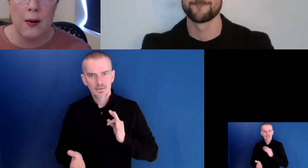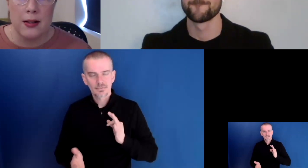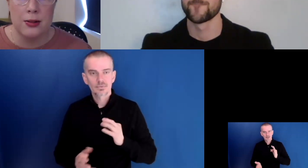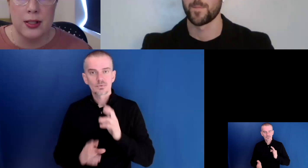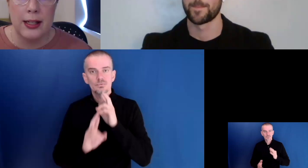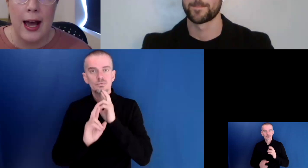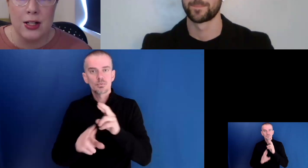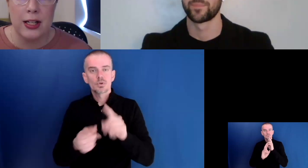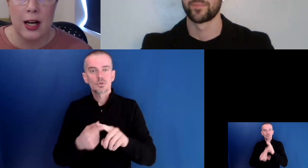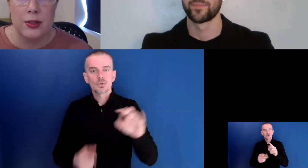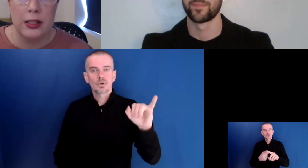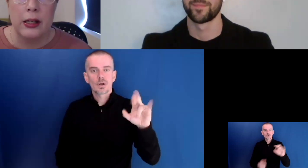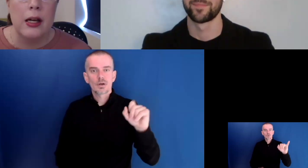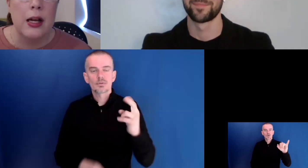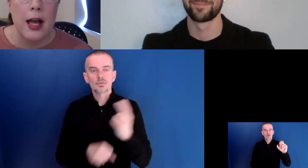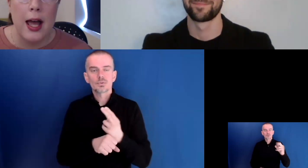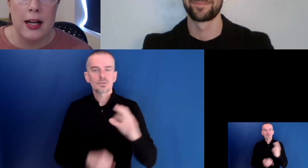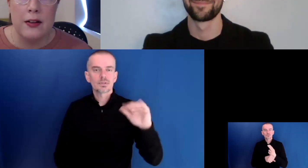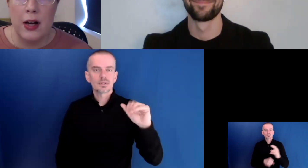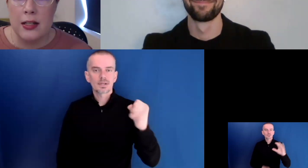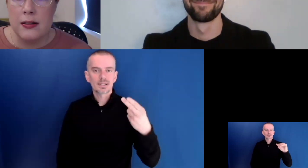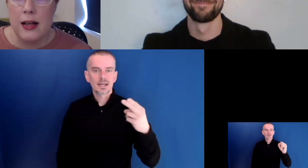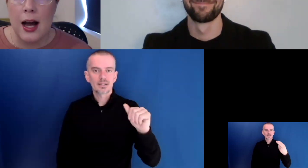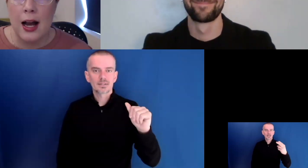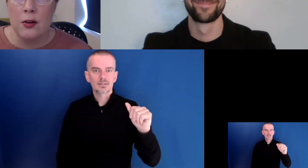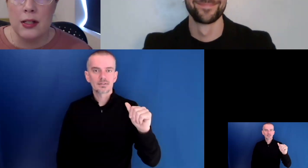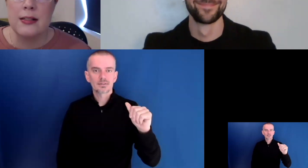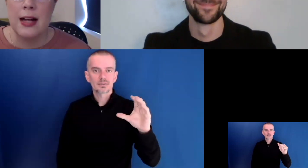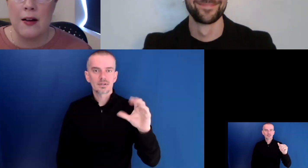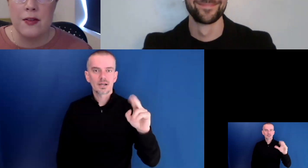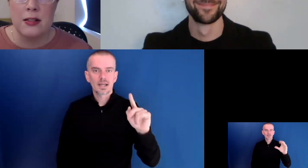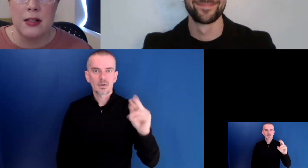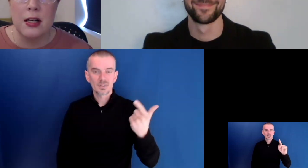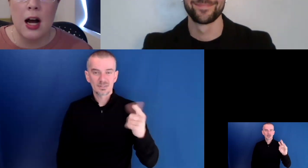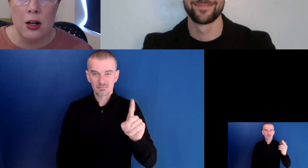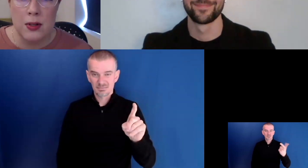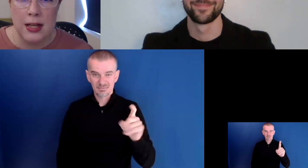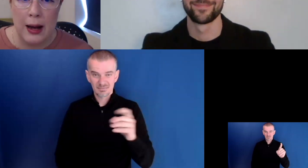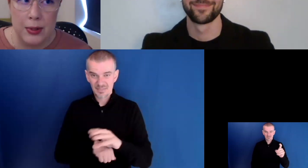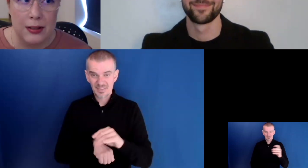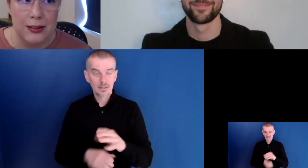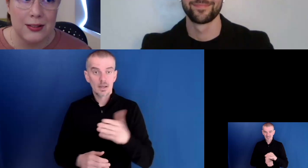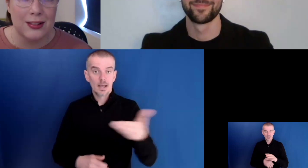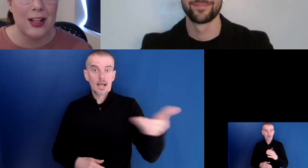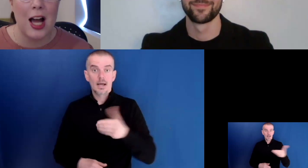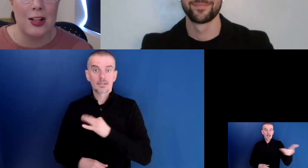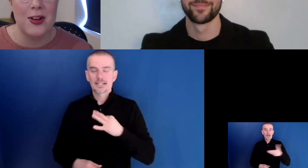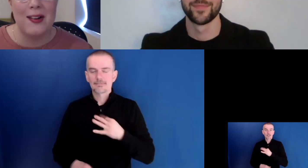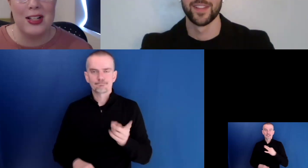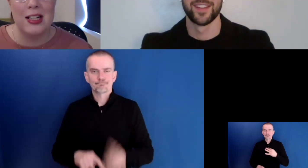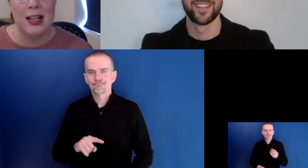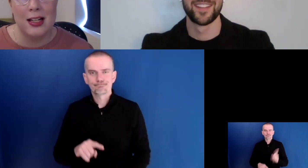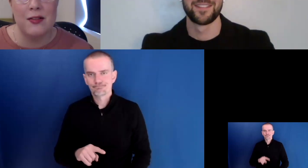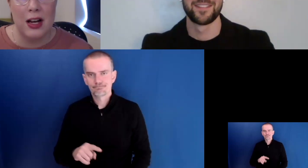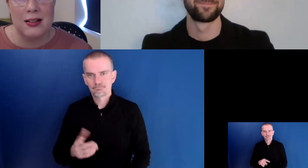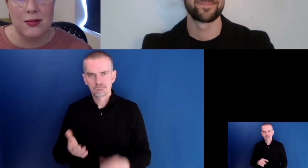to IRS using cash accounting. Any advice? Hiring staff is not going to happen. Kyle, do you